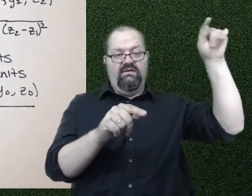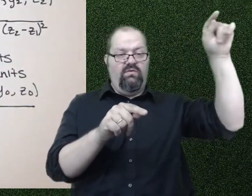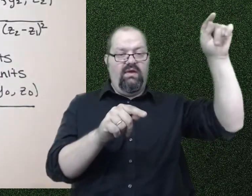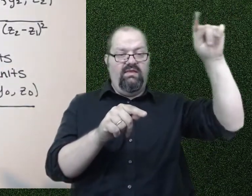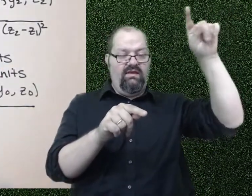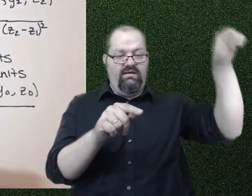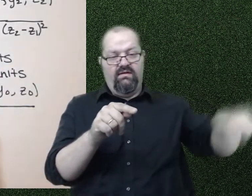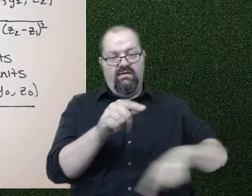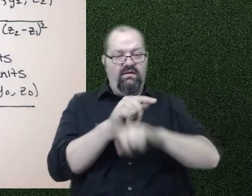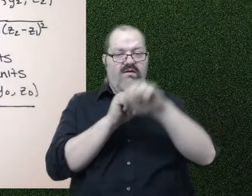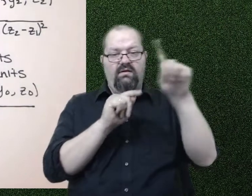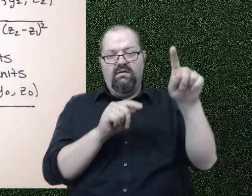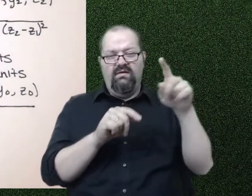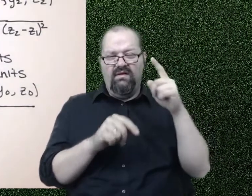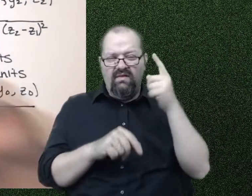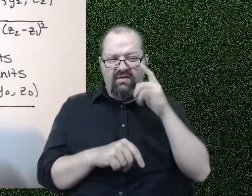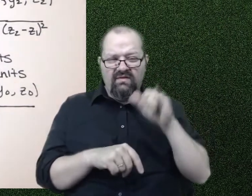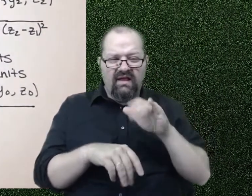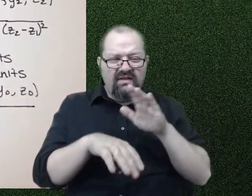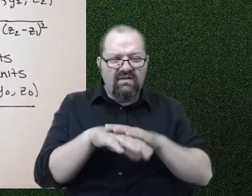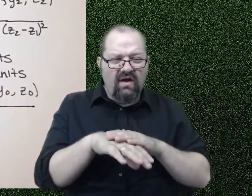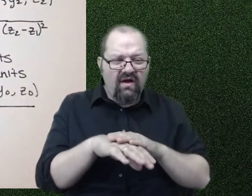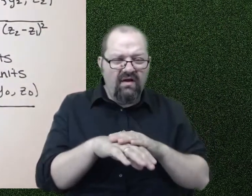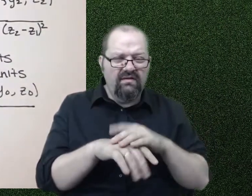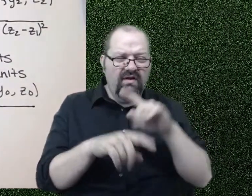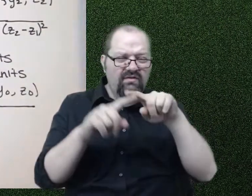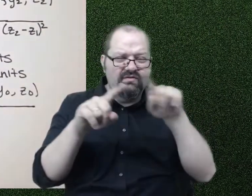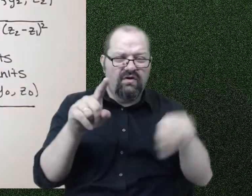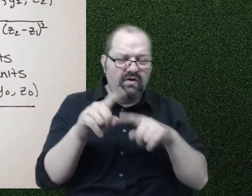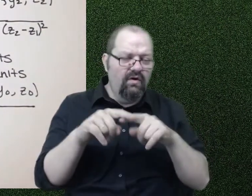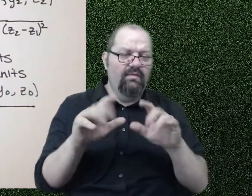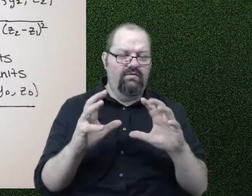Well, it looks like it's on a circle. Here it's a sphere.